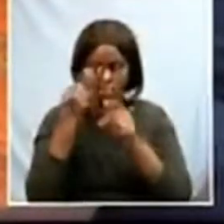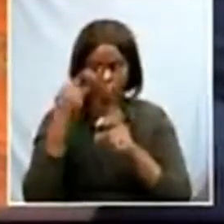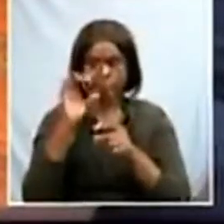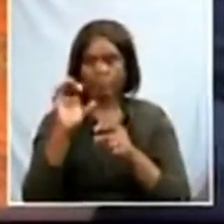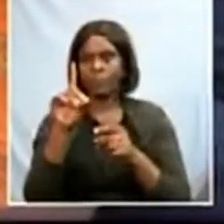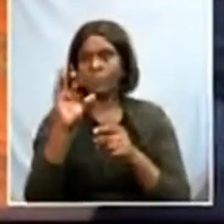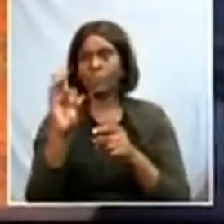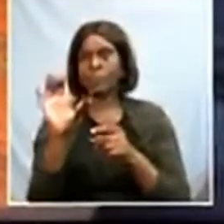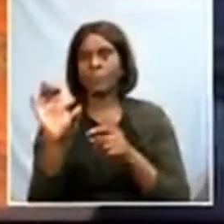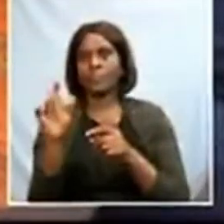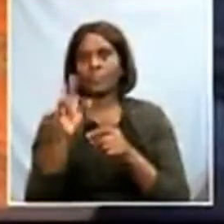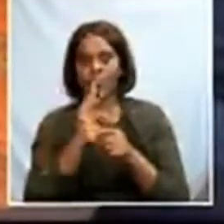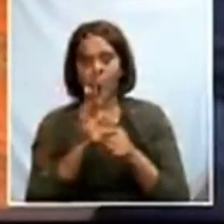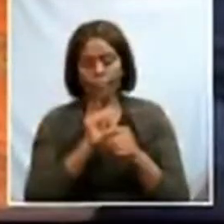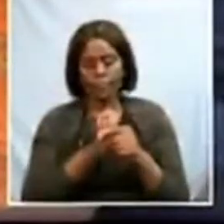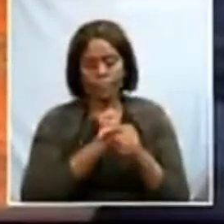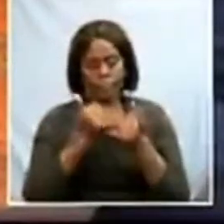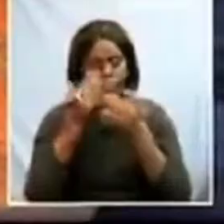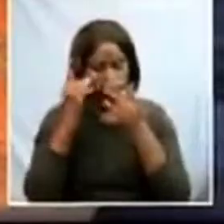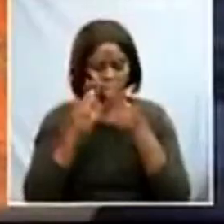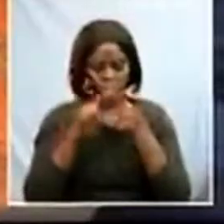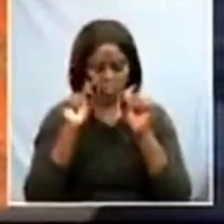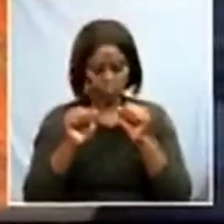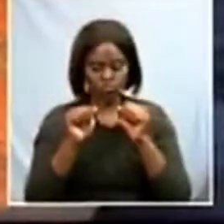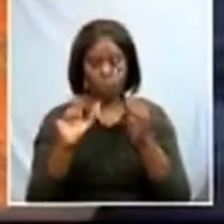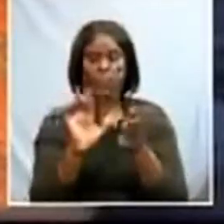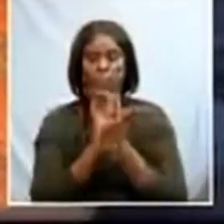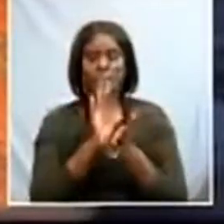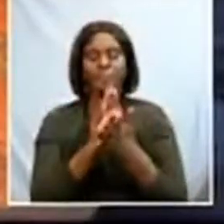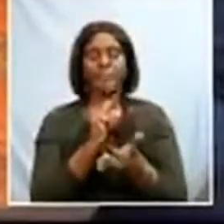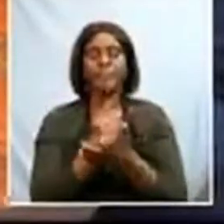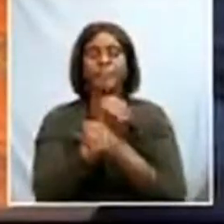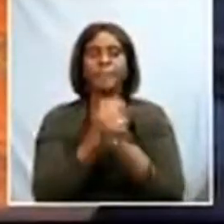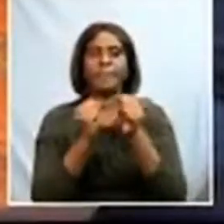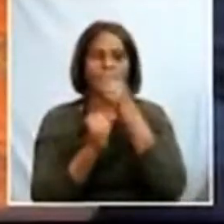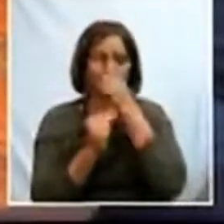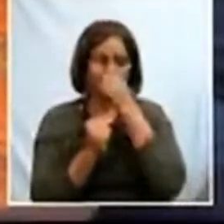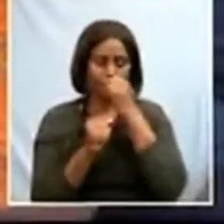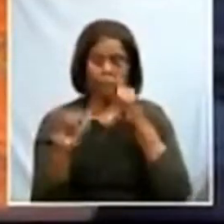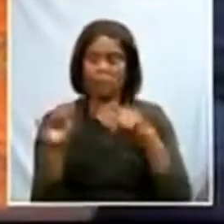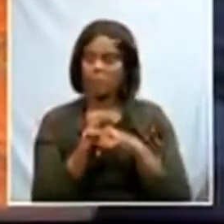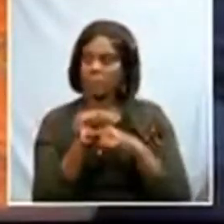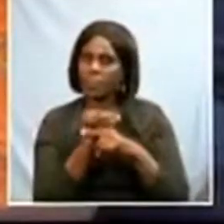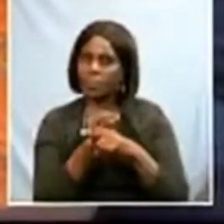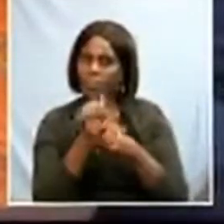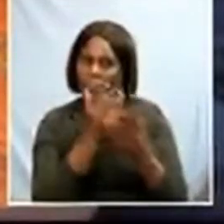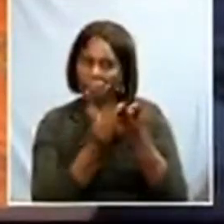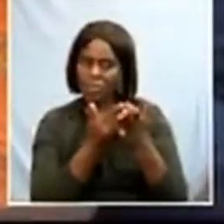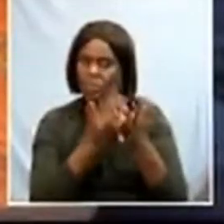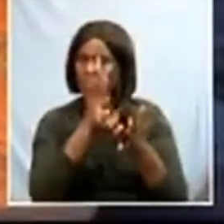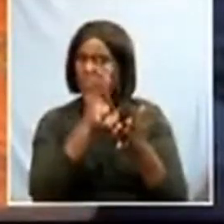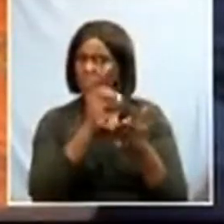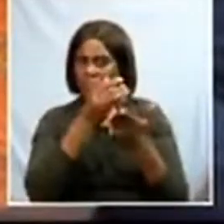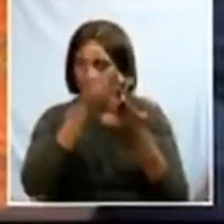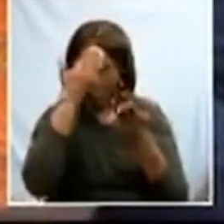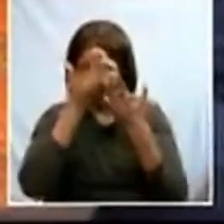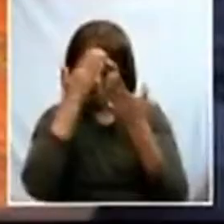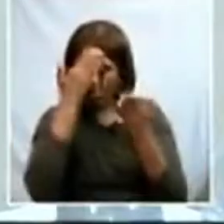CDFC. We hope that it can quickly be resolved. How many courses, what courses were these 40 students